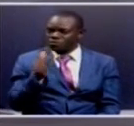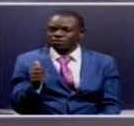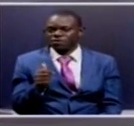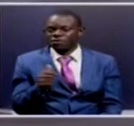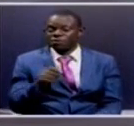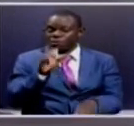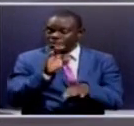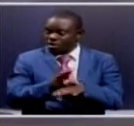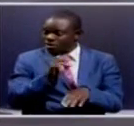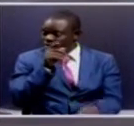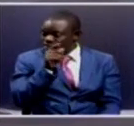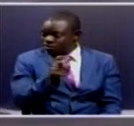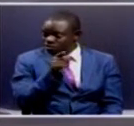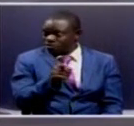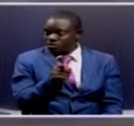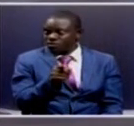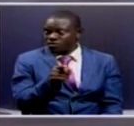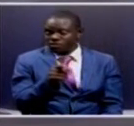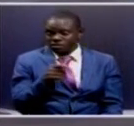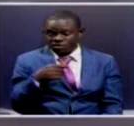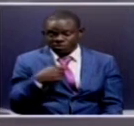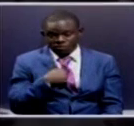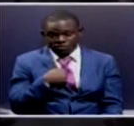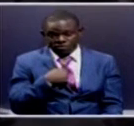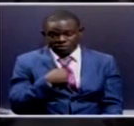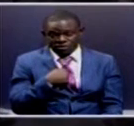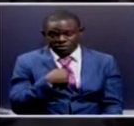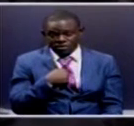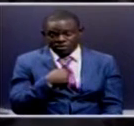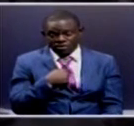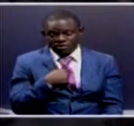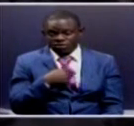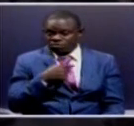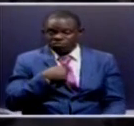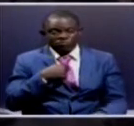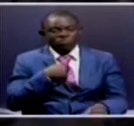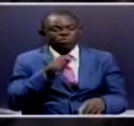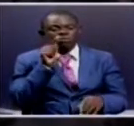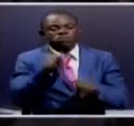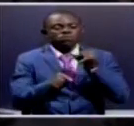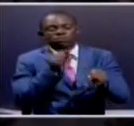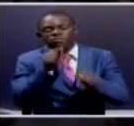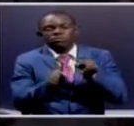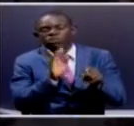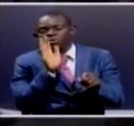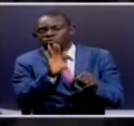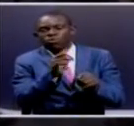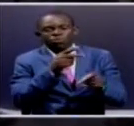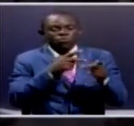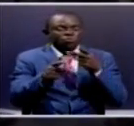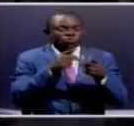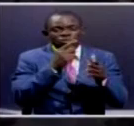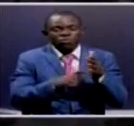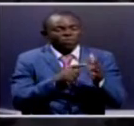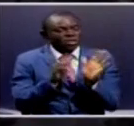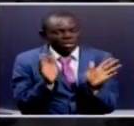its integrity. No, because of its a prophetic voice, as you put it. In fact,